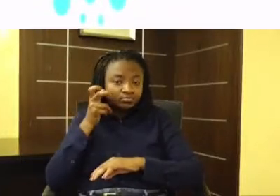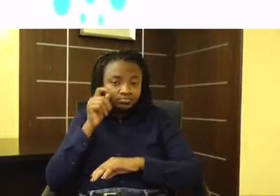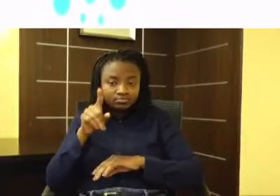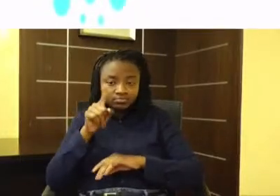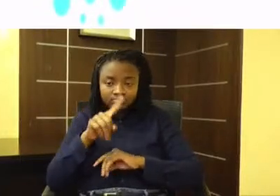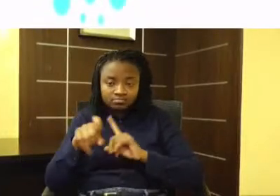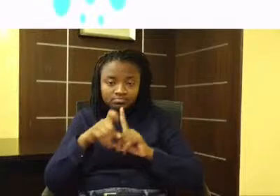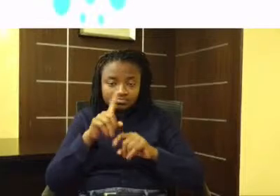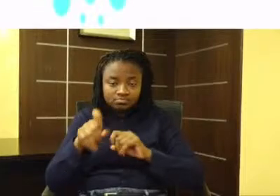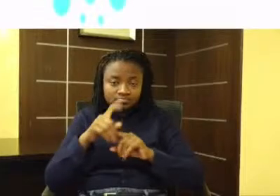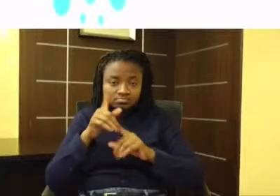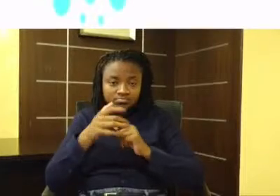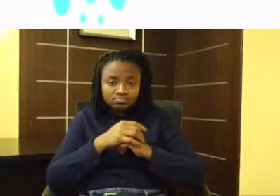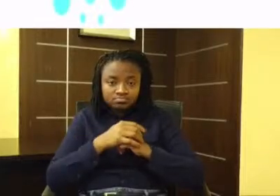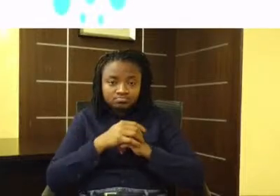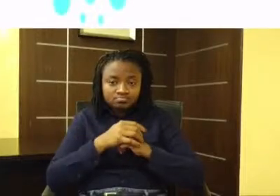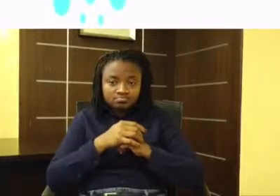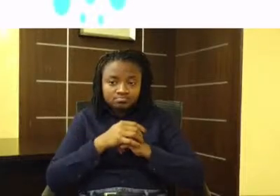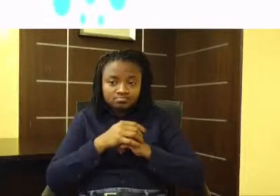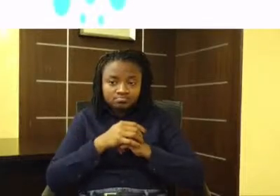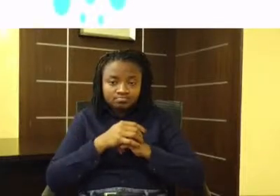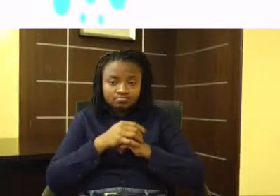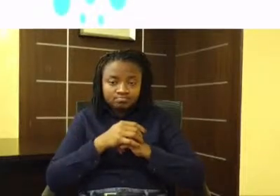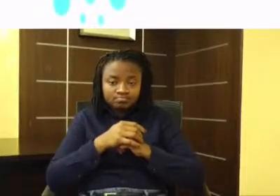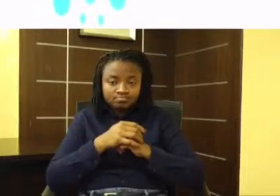particularly on this area of agriculture.